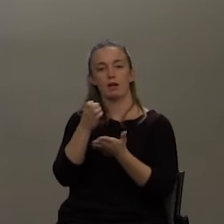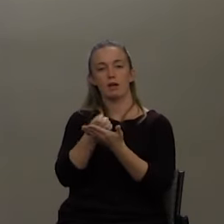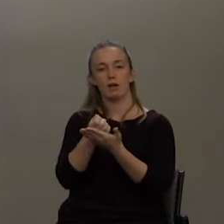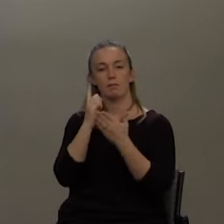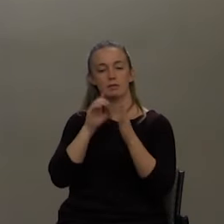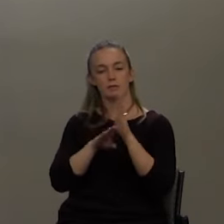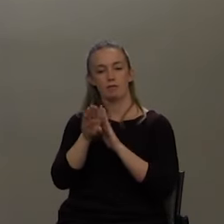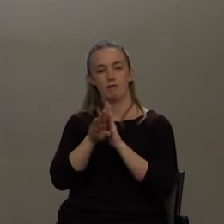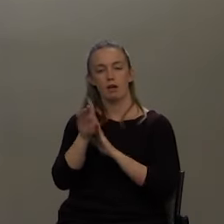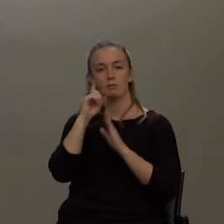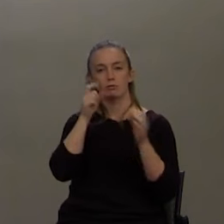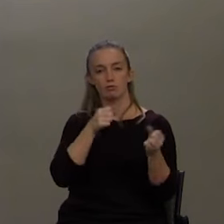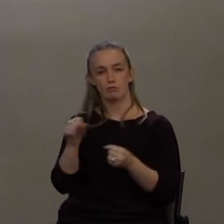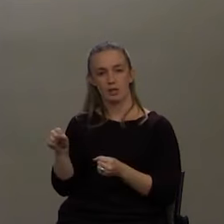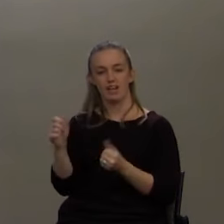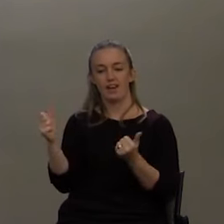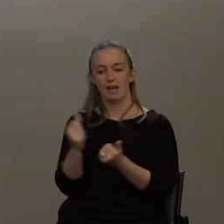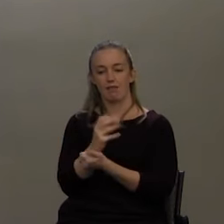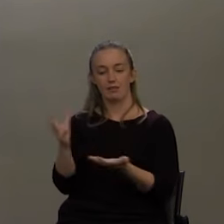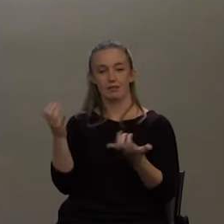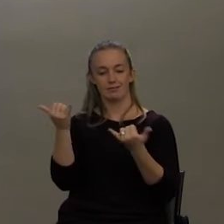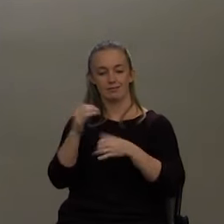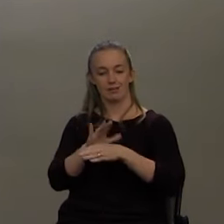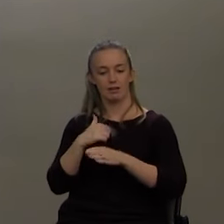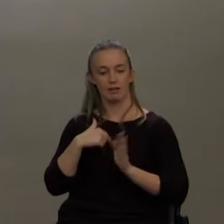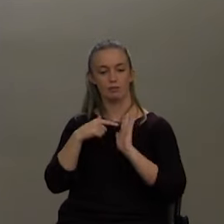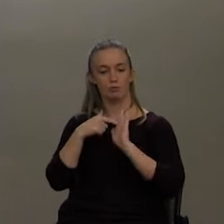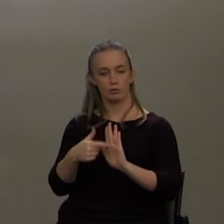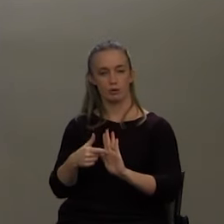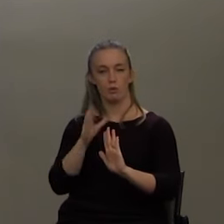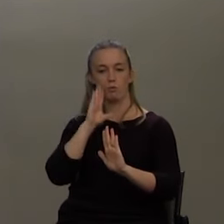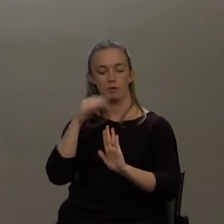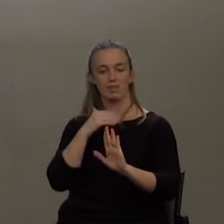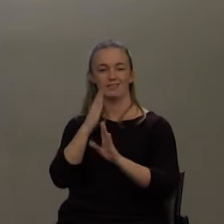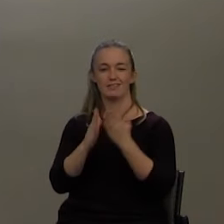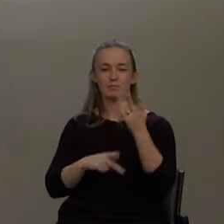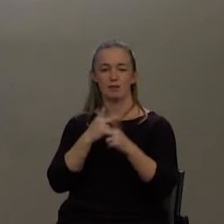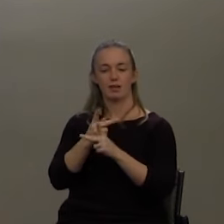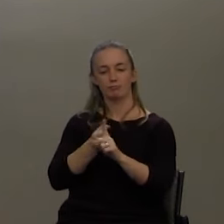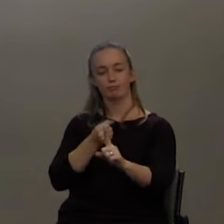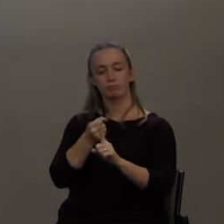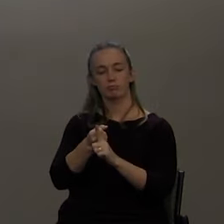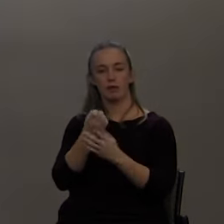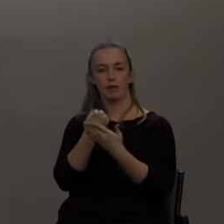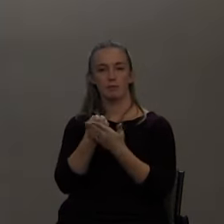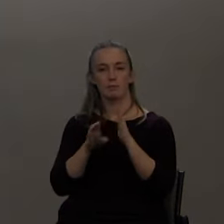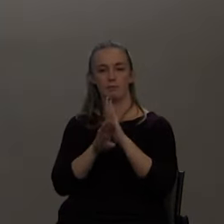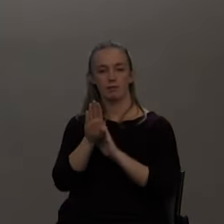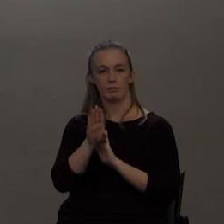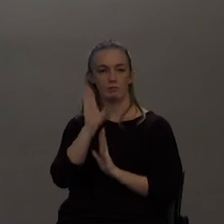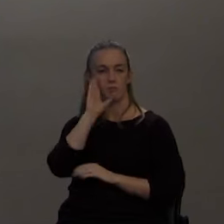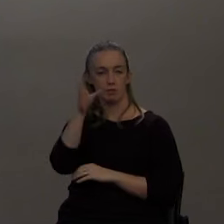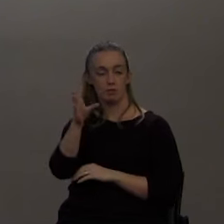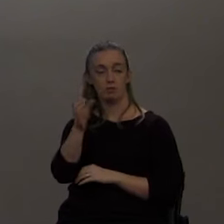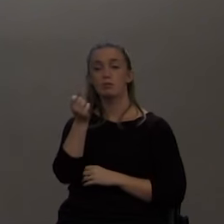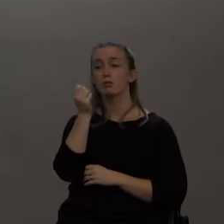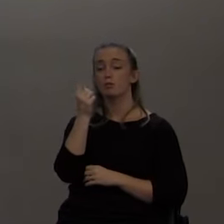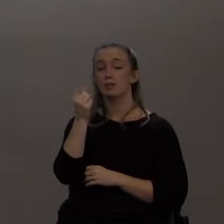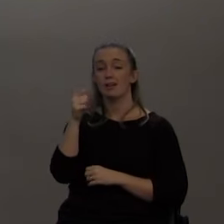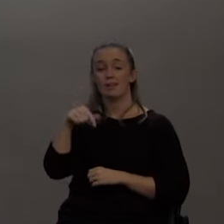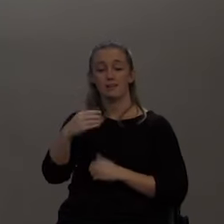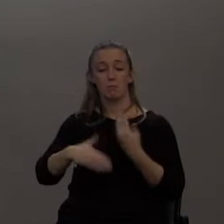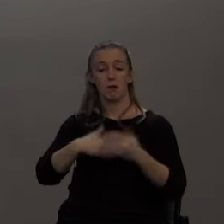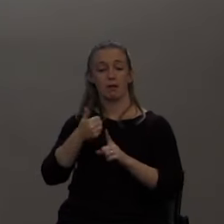was delivered upon how this has some sort of impact on economic development. I do want to start, this is an interactive